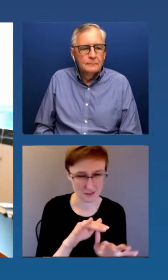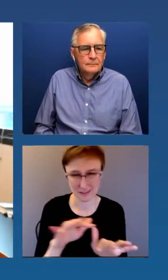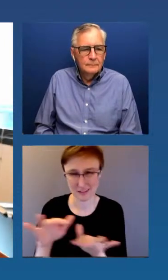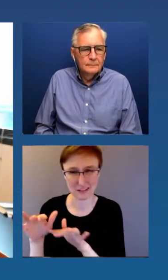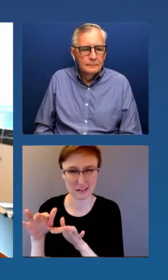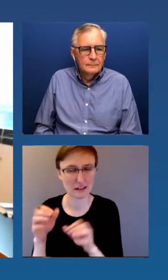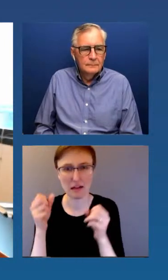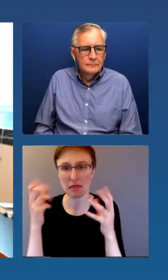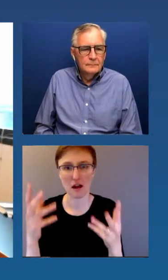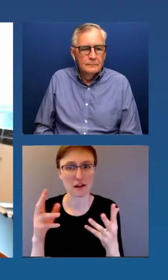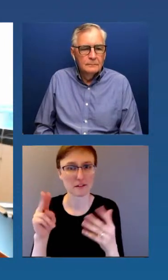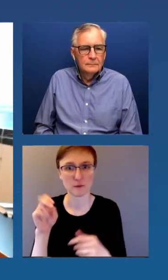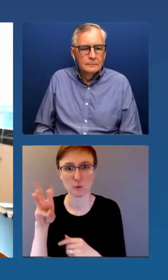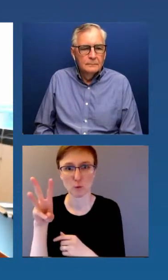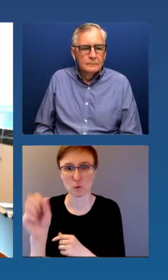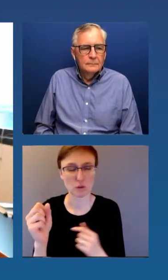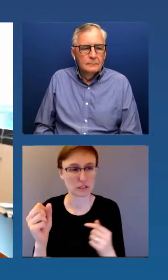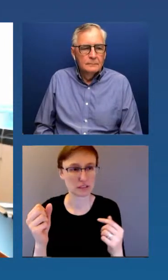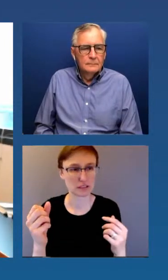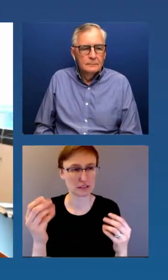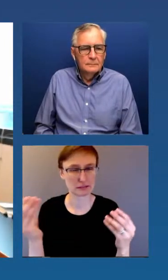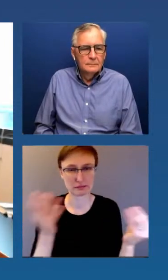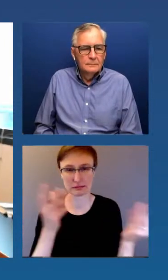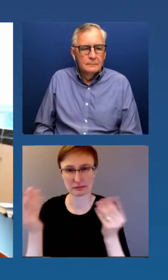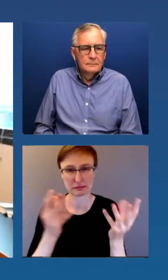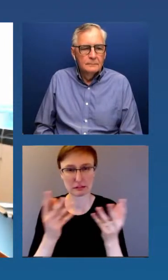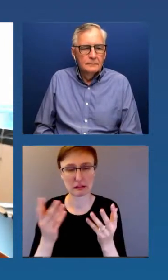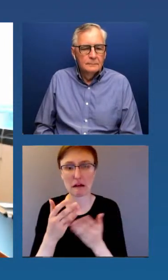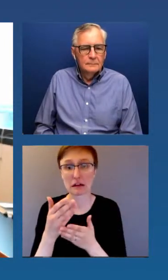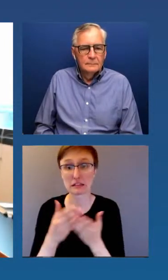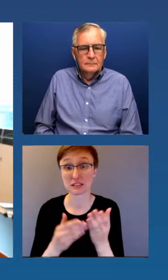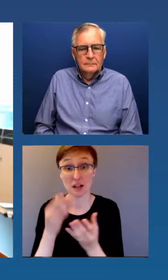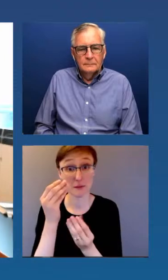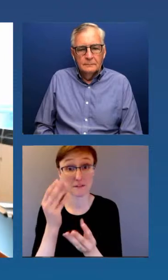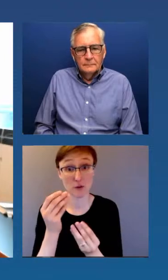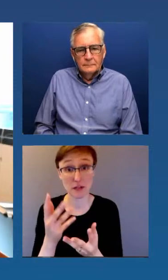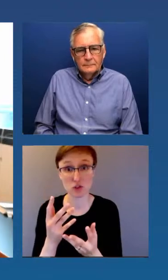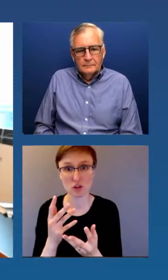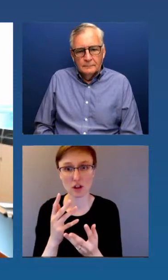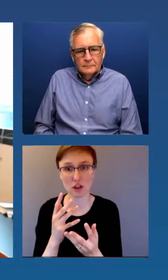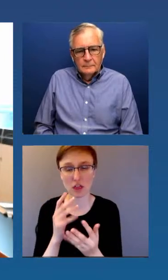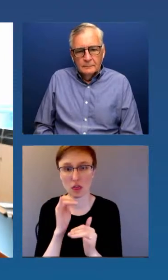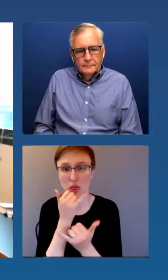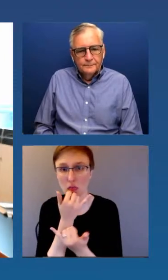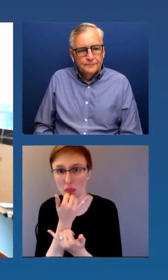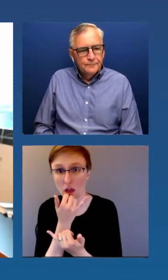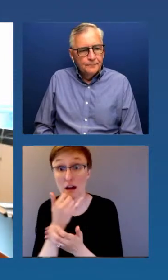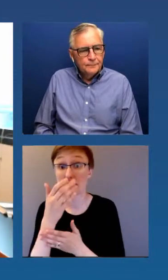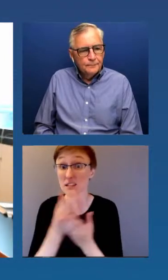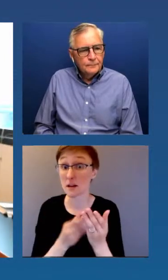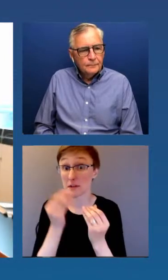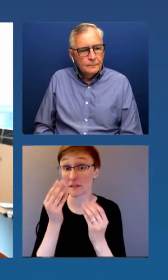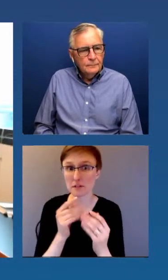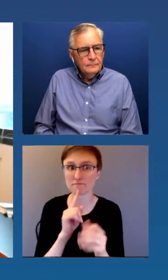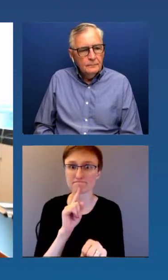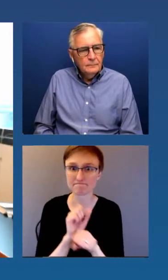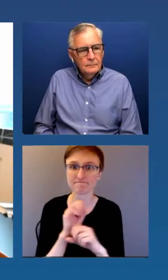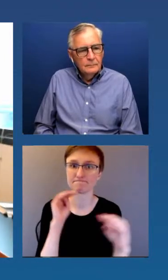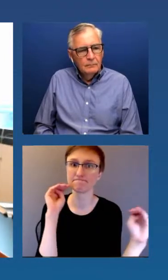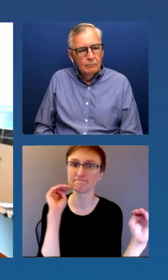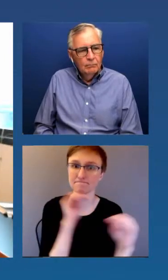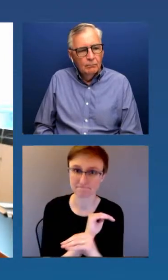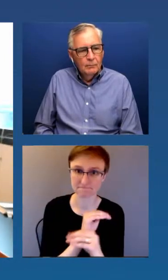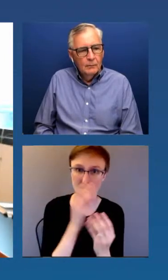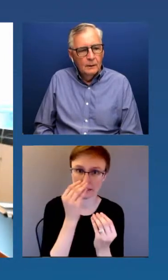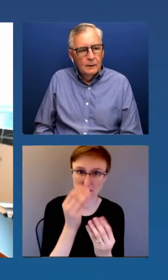that there's a lot of not just misinformation, but disinformation out there, intentionally putting out,